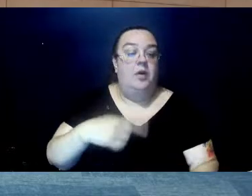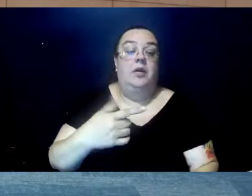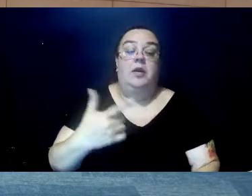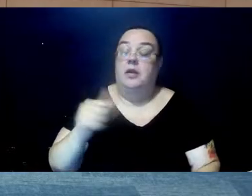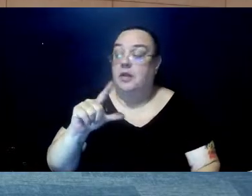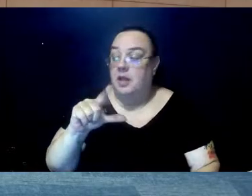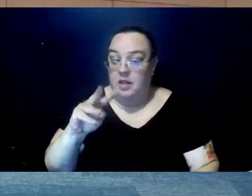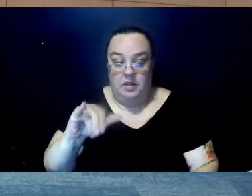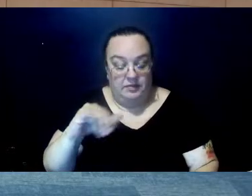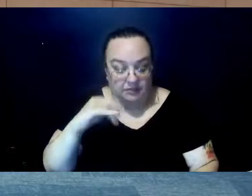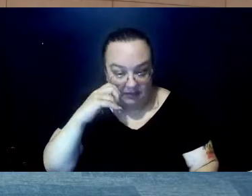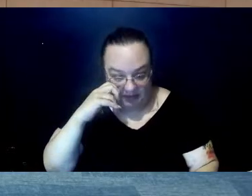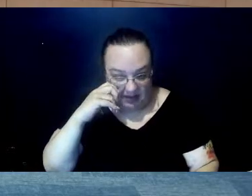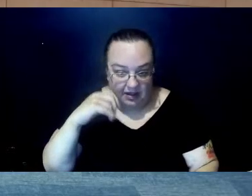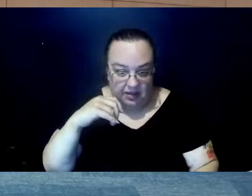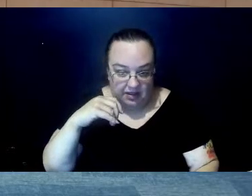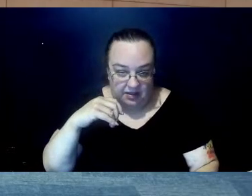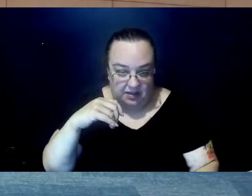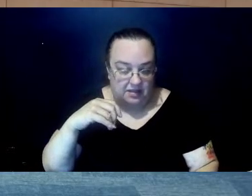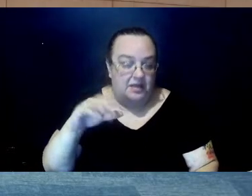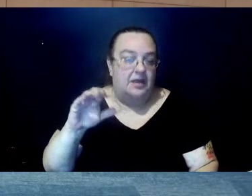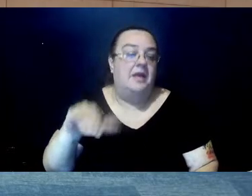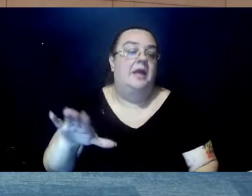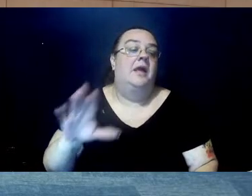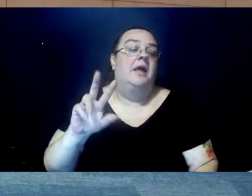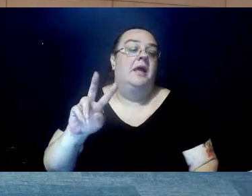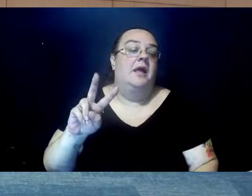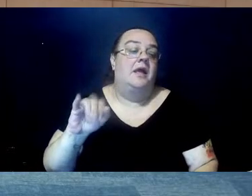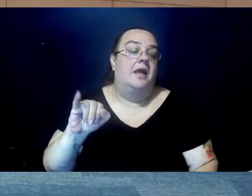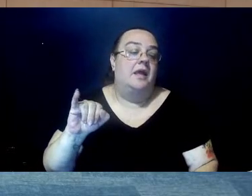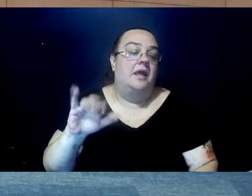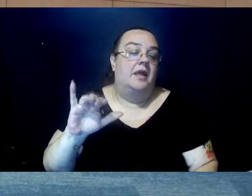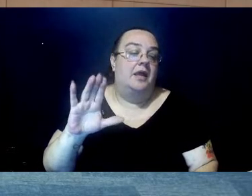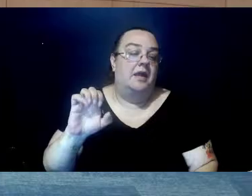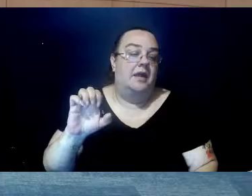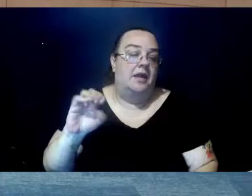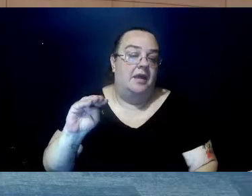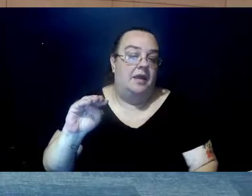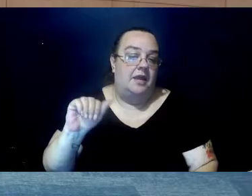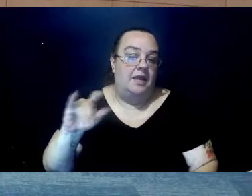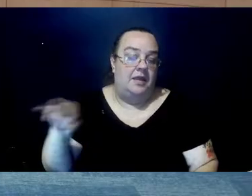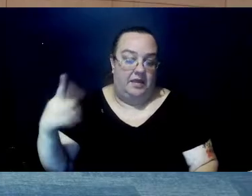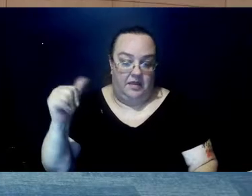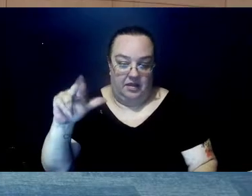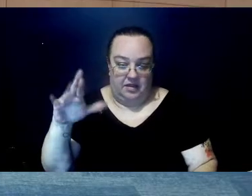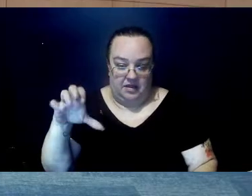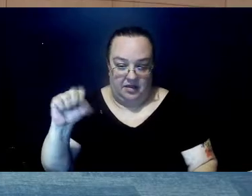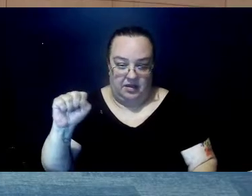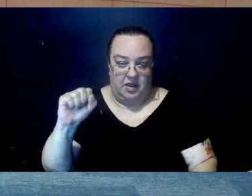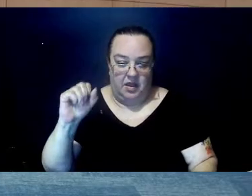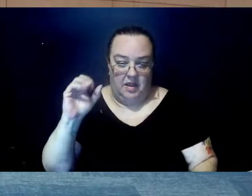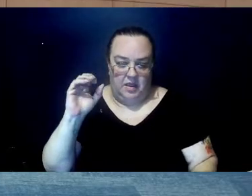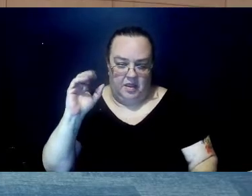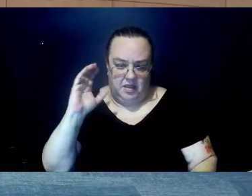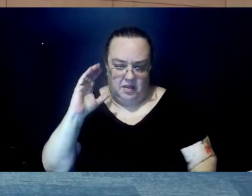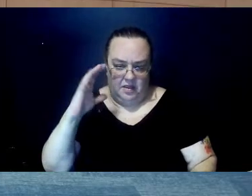Mayor, Yes. I would like to be excused and continue the meeting through virtually. I have something I